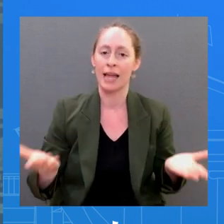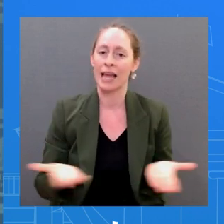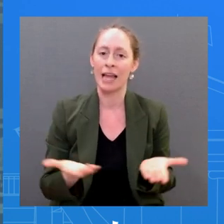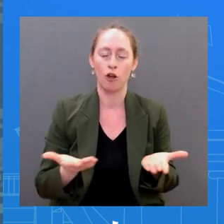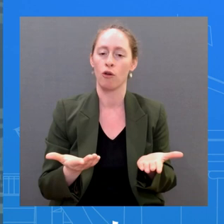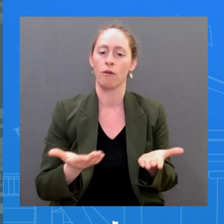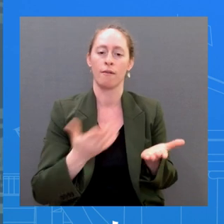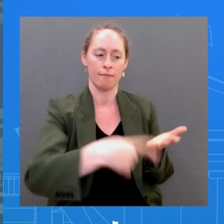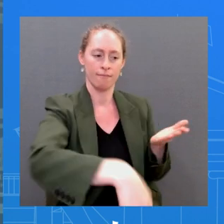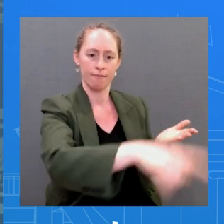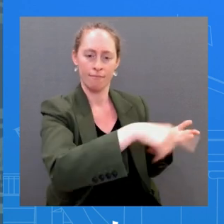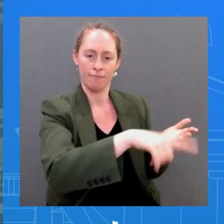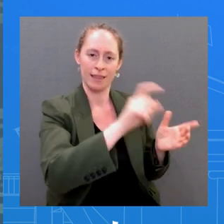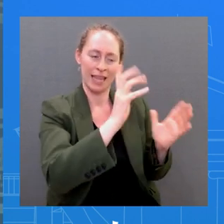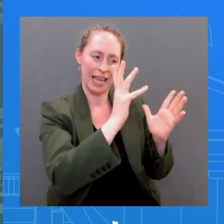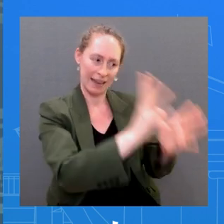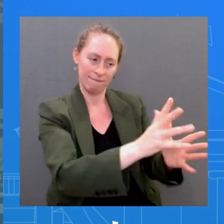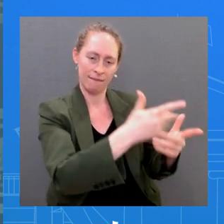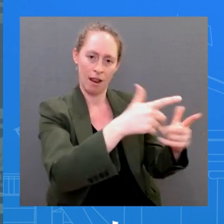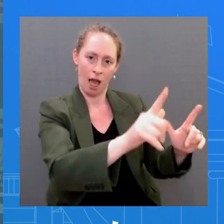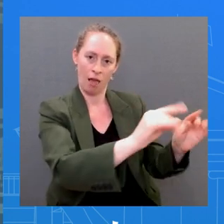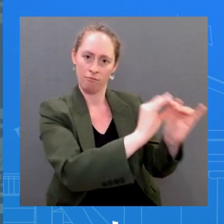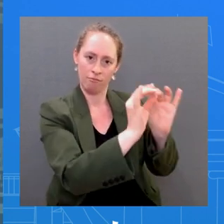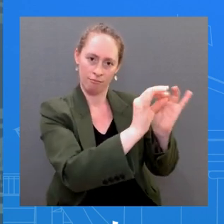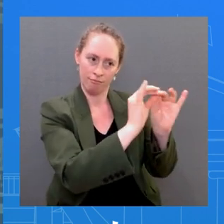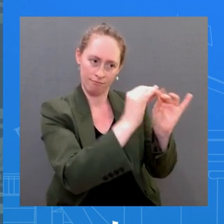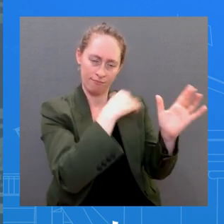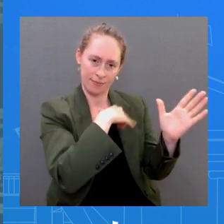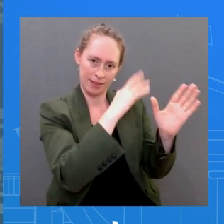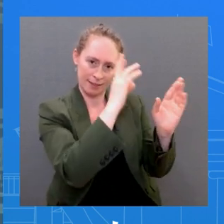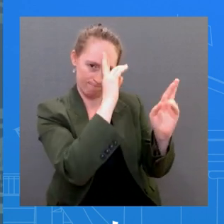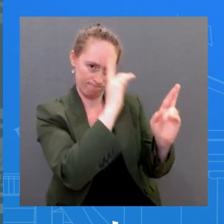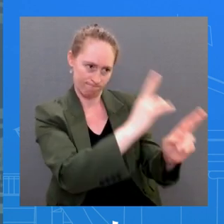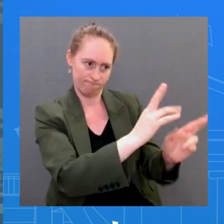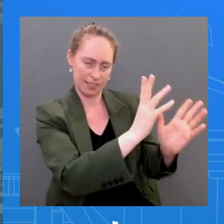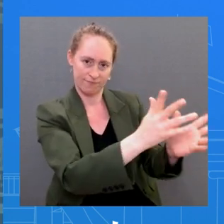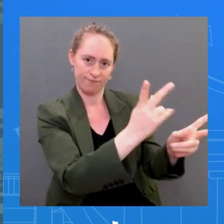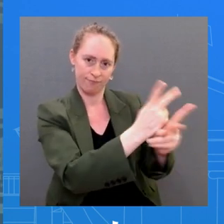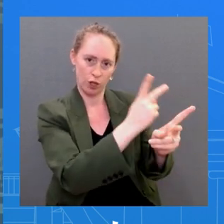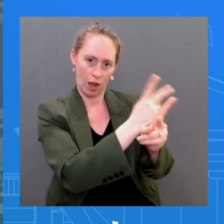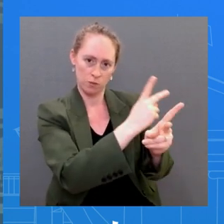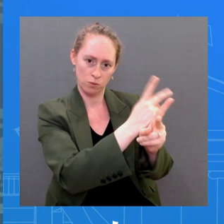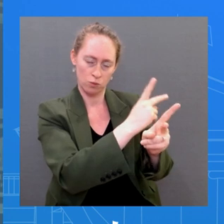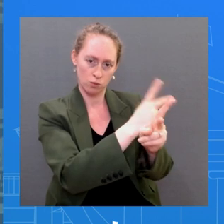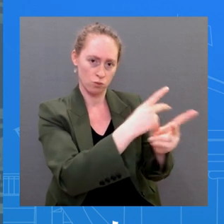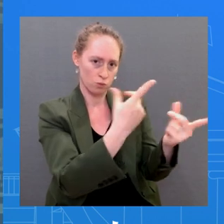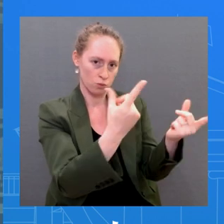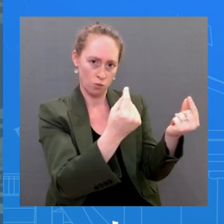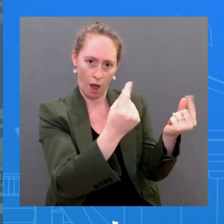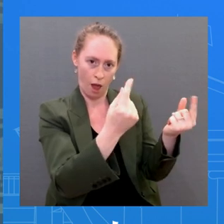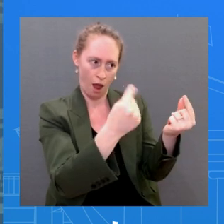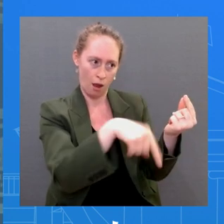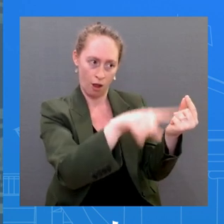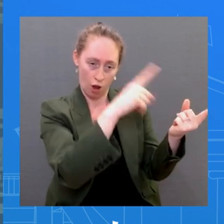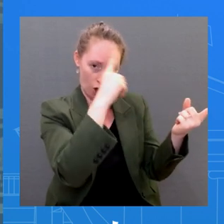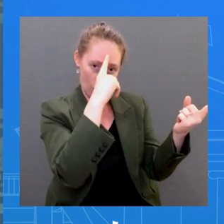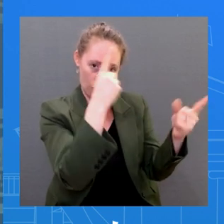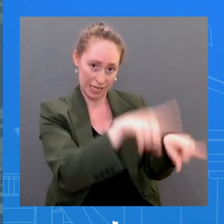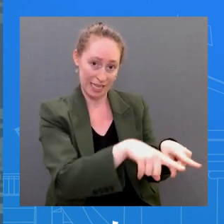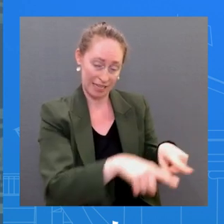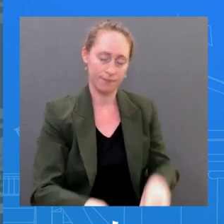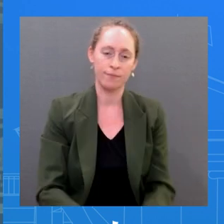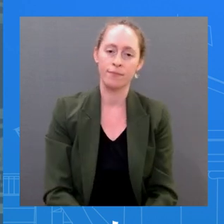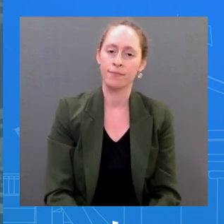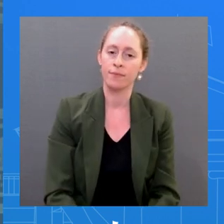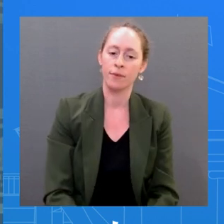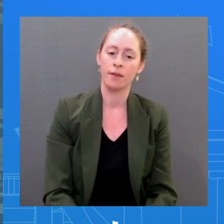to come up with the contours of the deal, and we're just going to give them that space. What we're